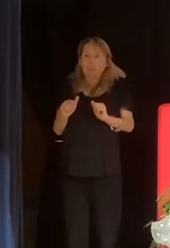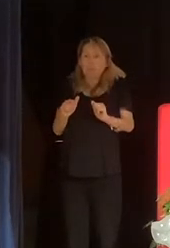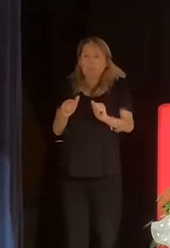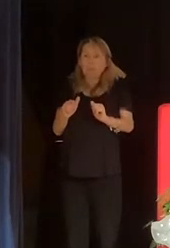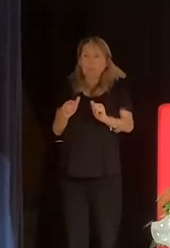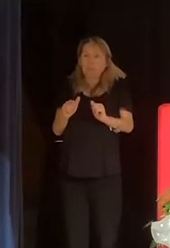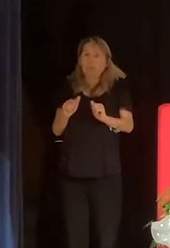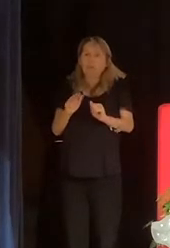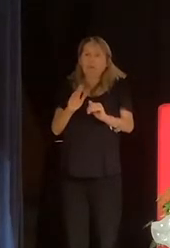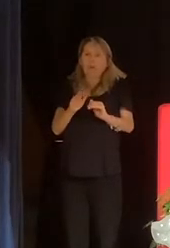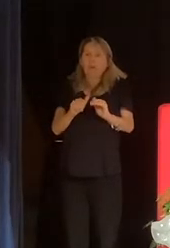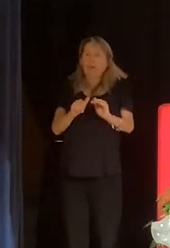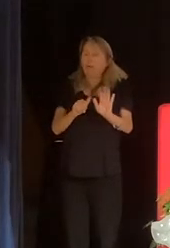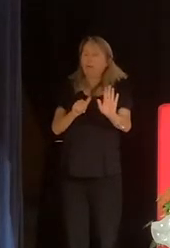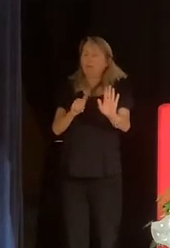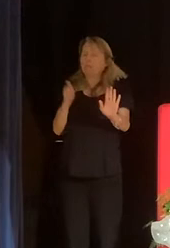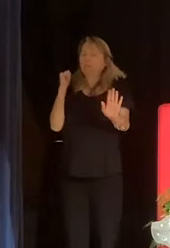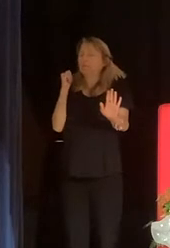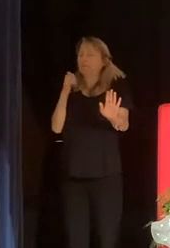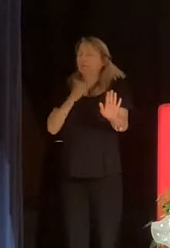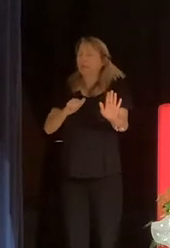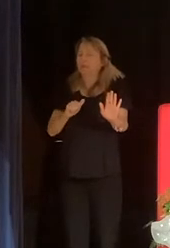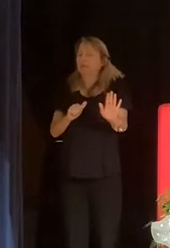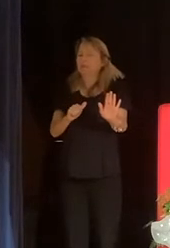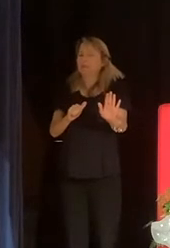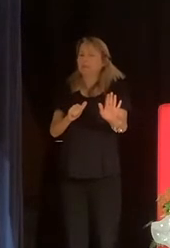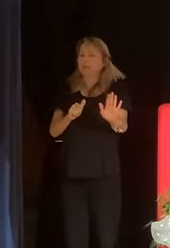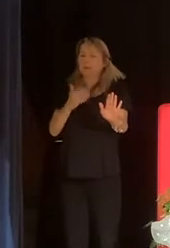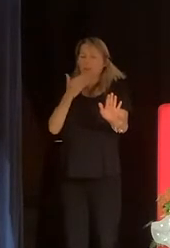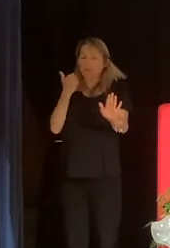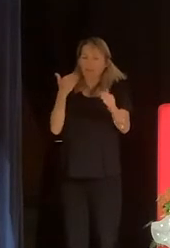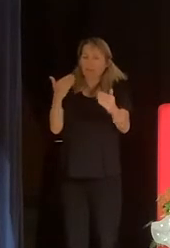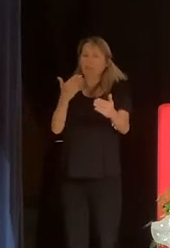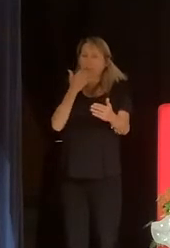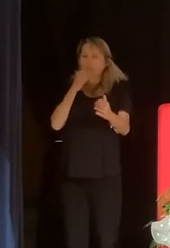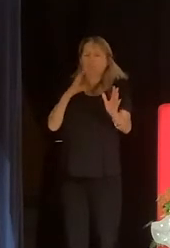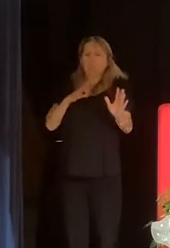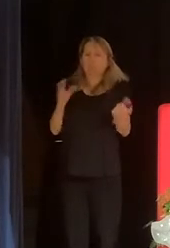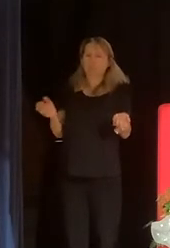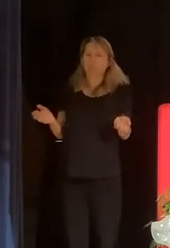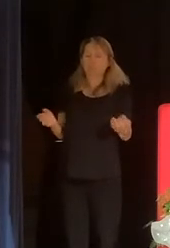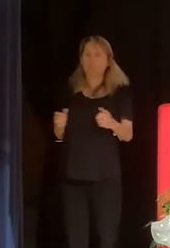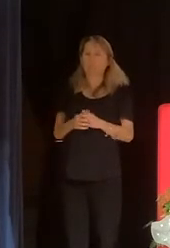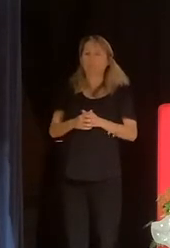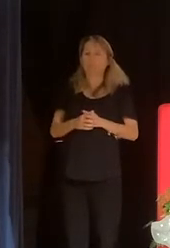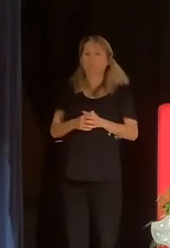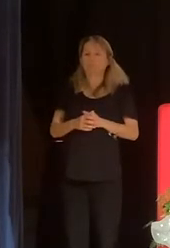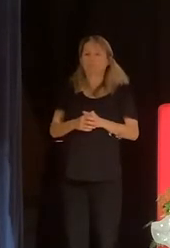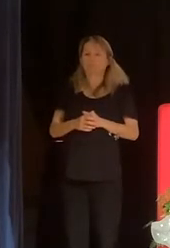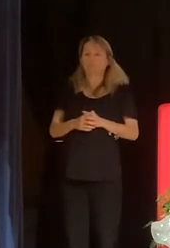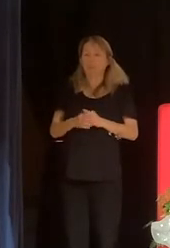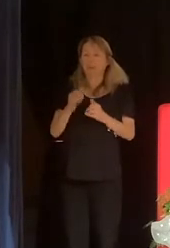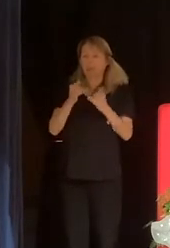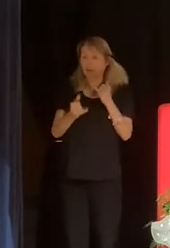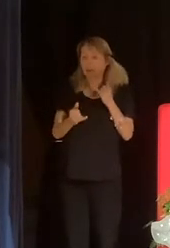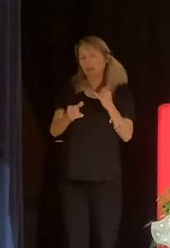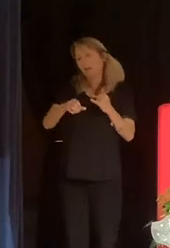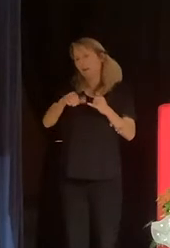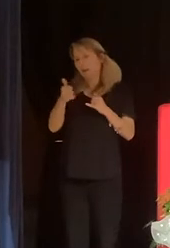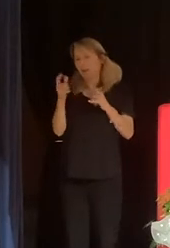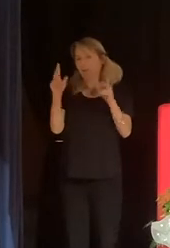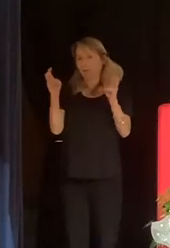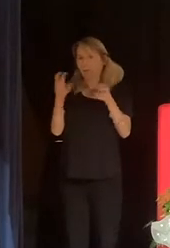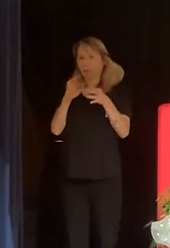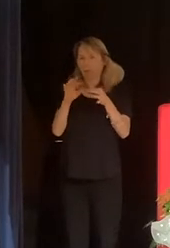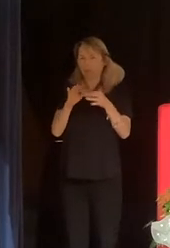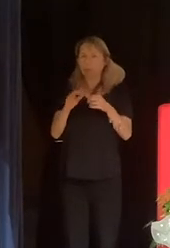rather than completely refuse to perform. Finally, I leave you with the words of W.E.B. Du